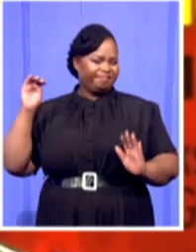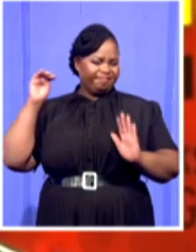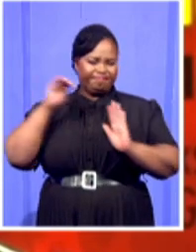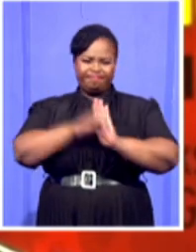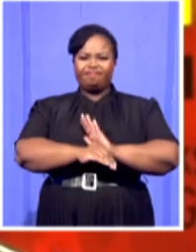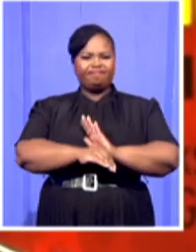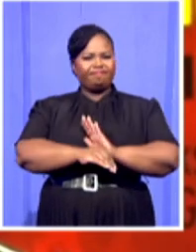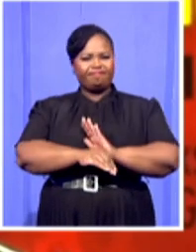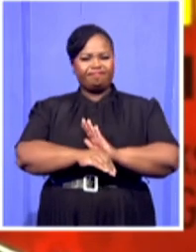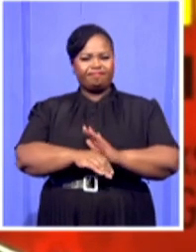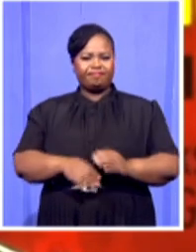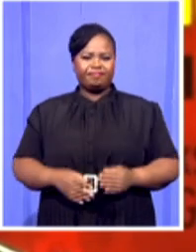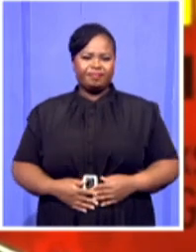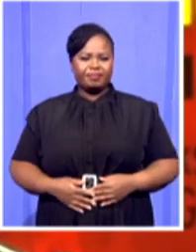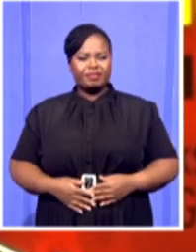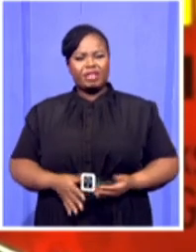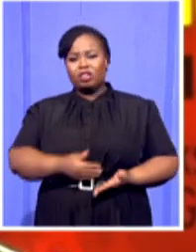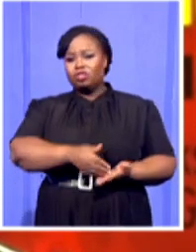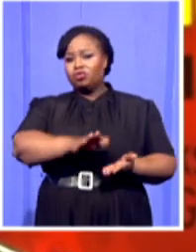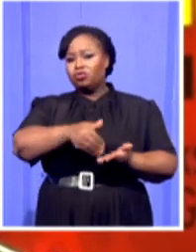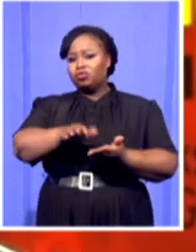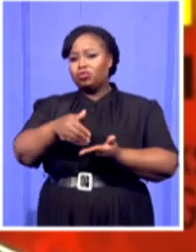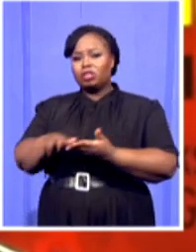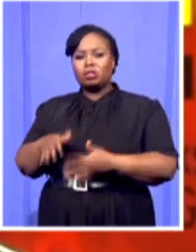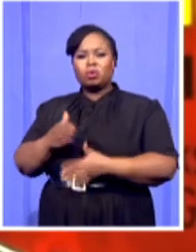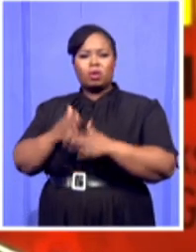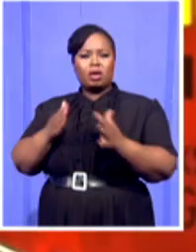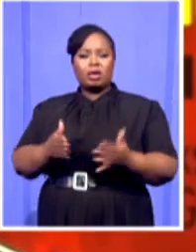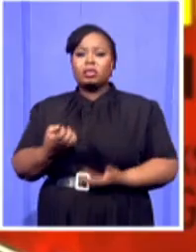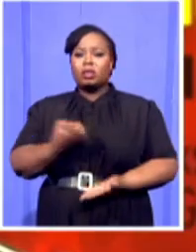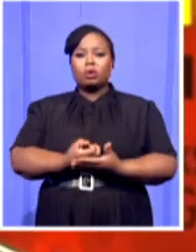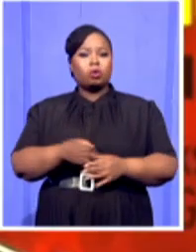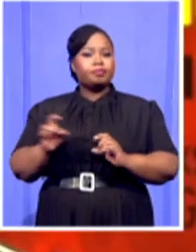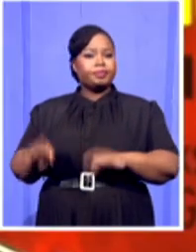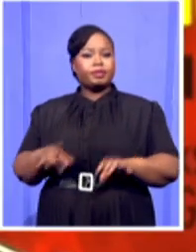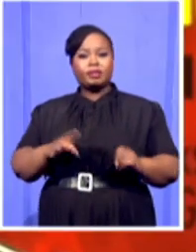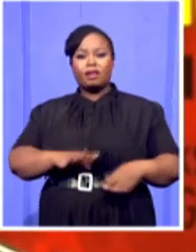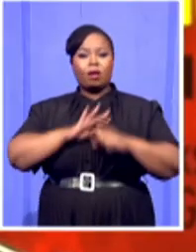They are bleeding the state, they are retrenching workers, they are suffocating the economy.